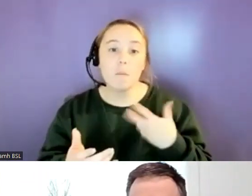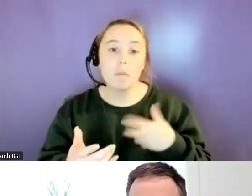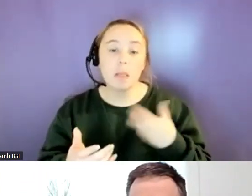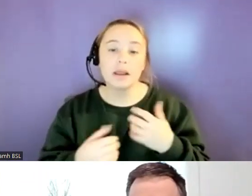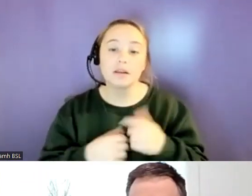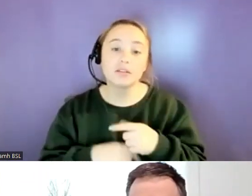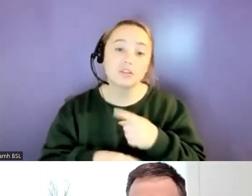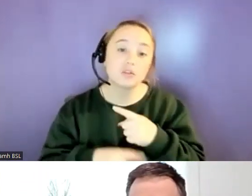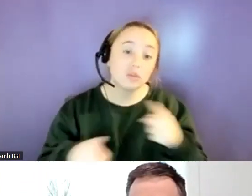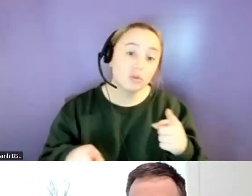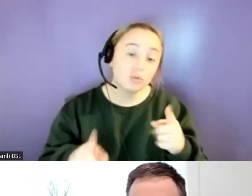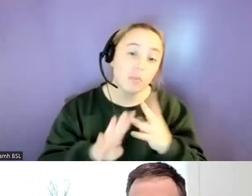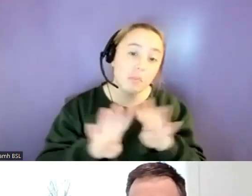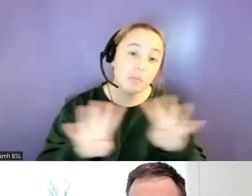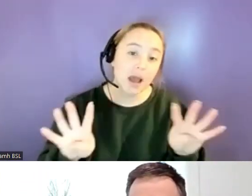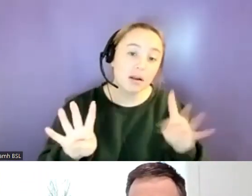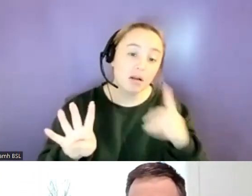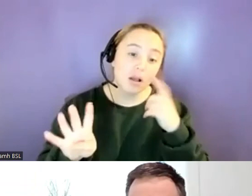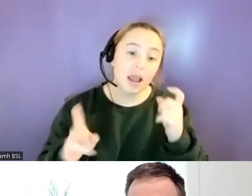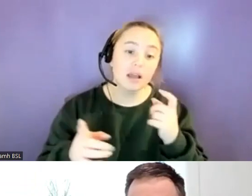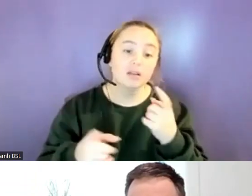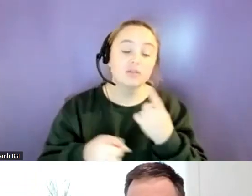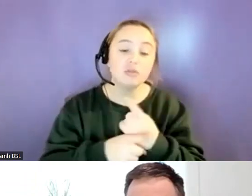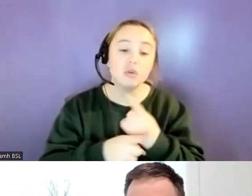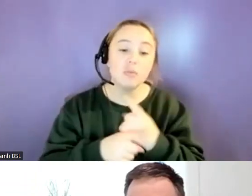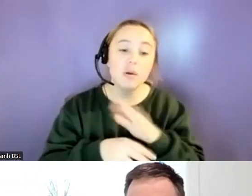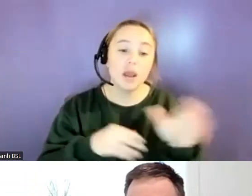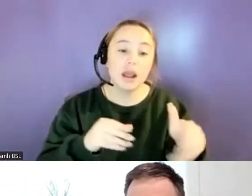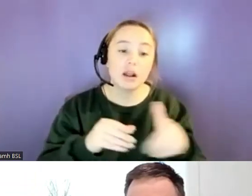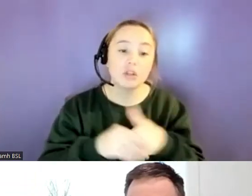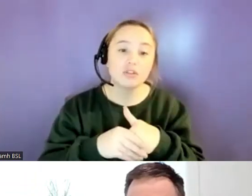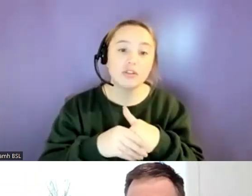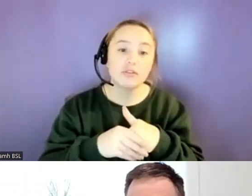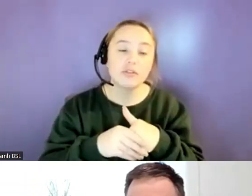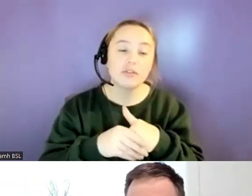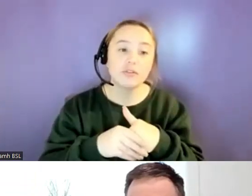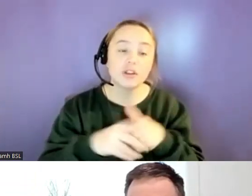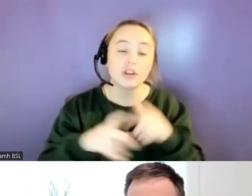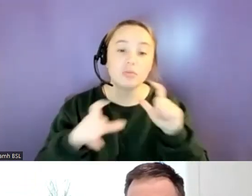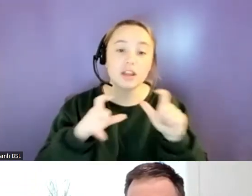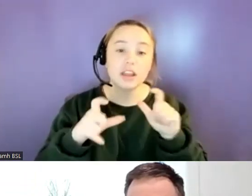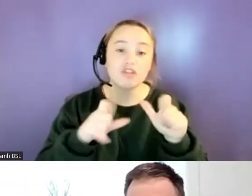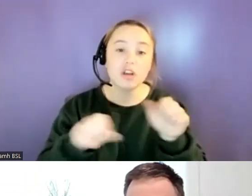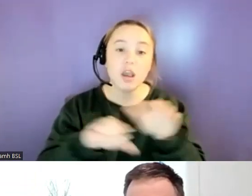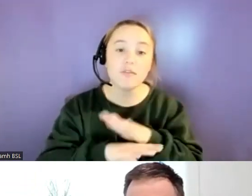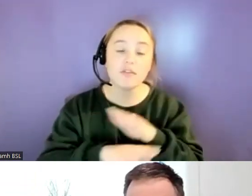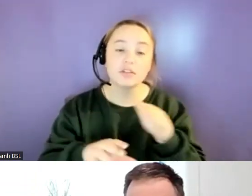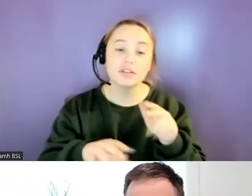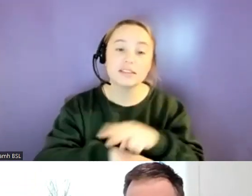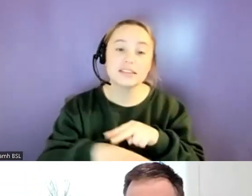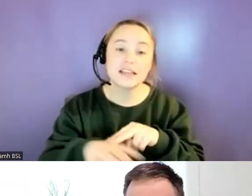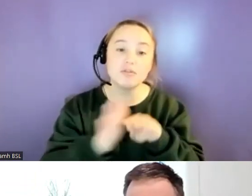say anything from the panel about how inclusive communication is covered within staff training?